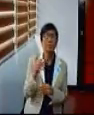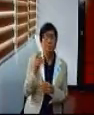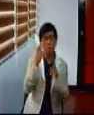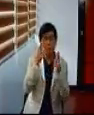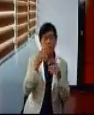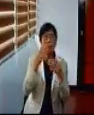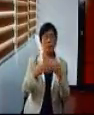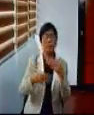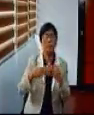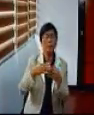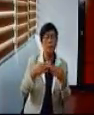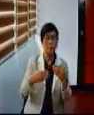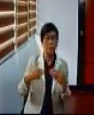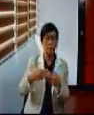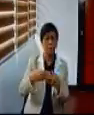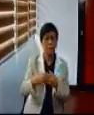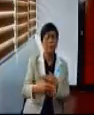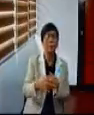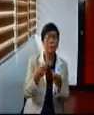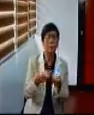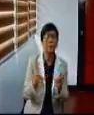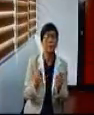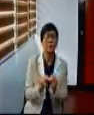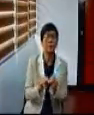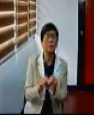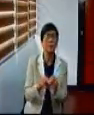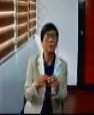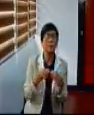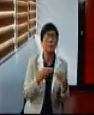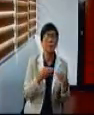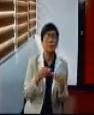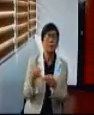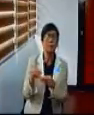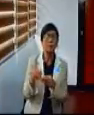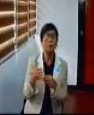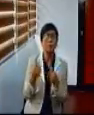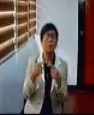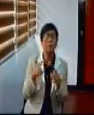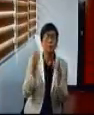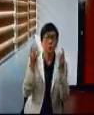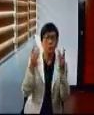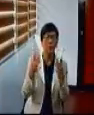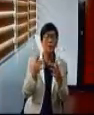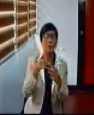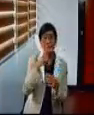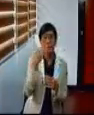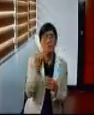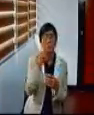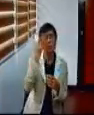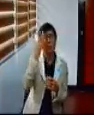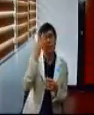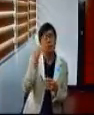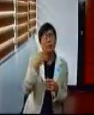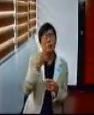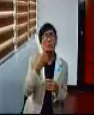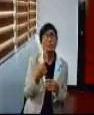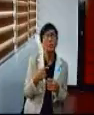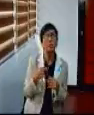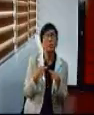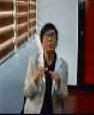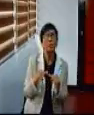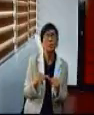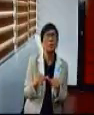beyond causation and we ought to look towards harm, because we know who has contributed to